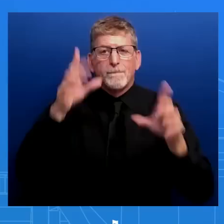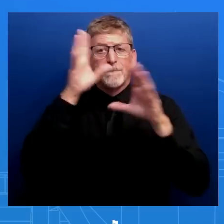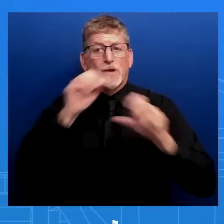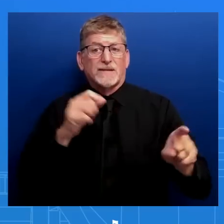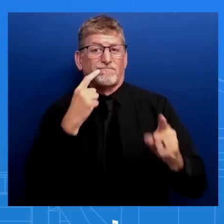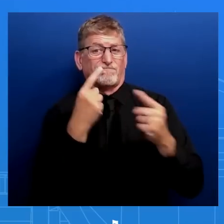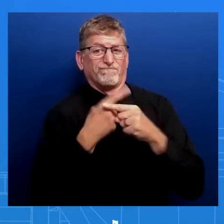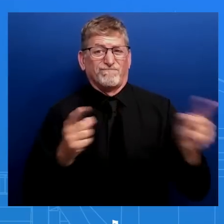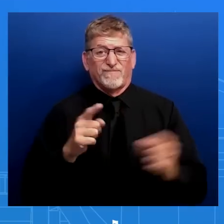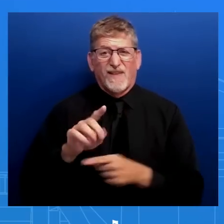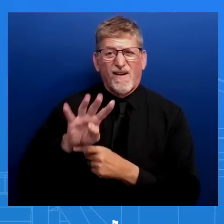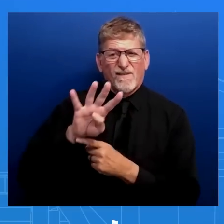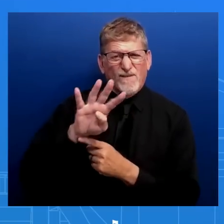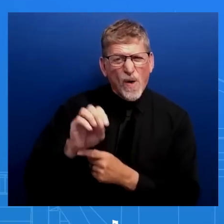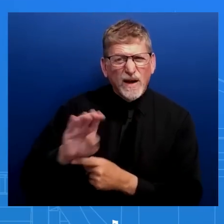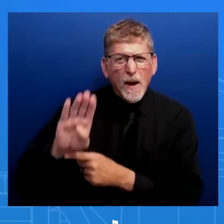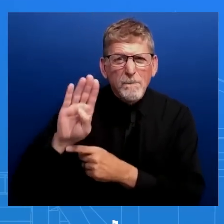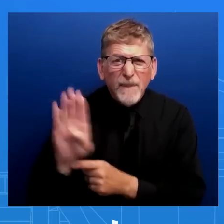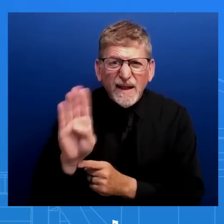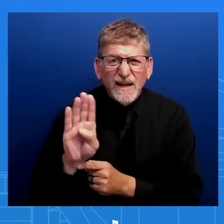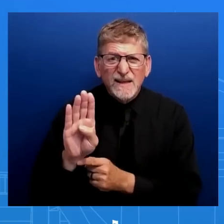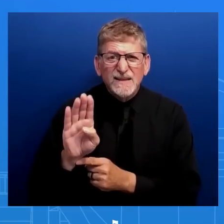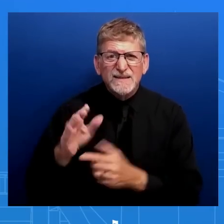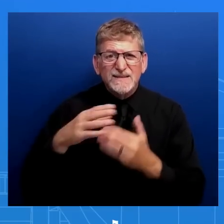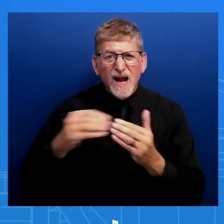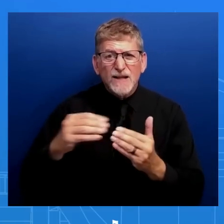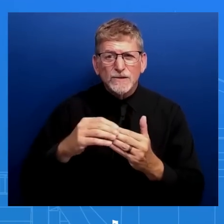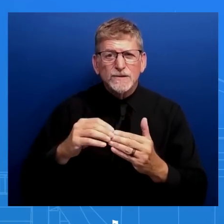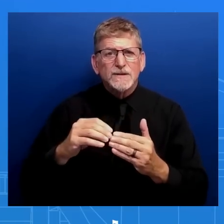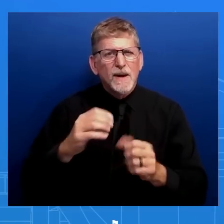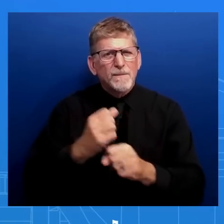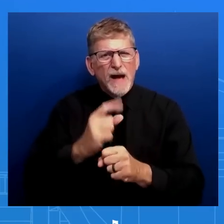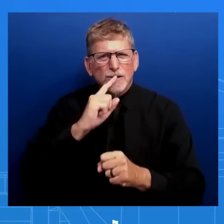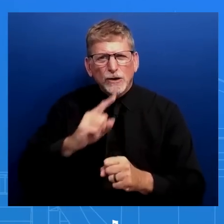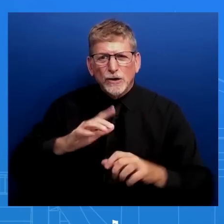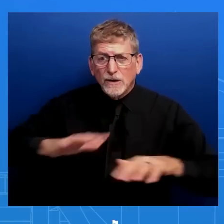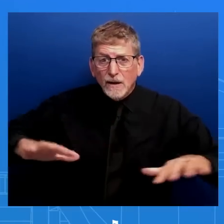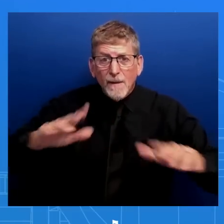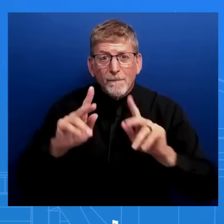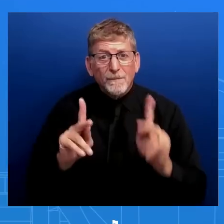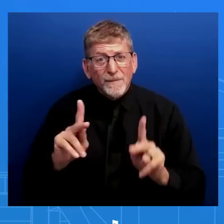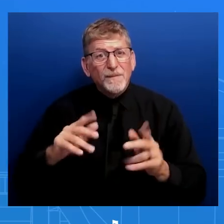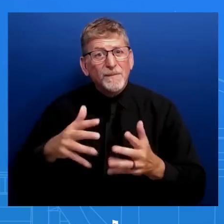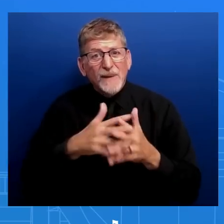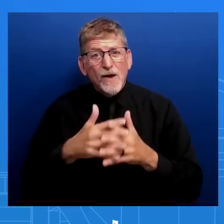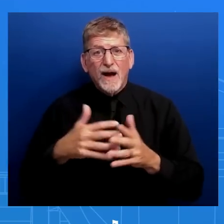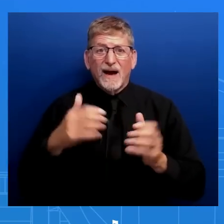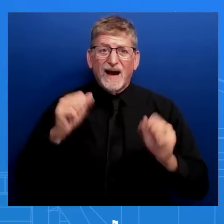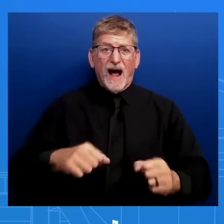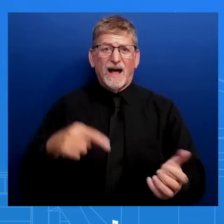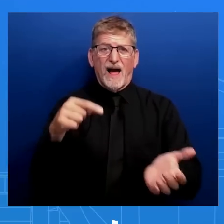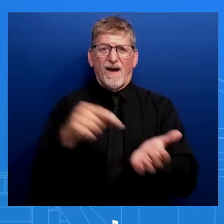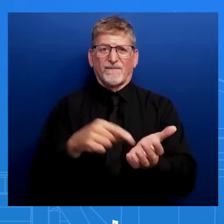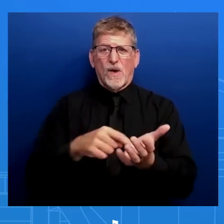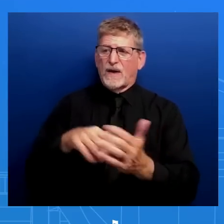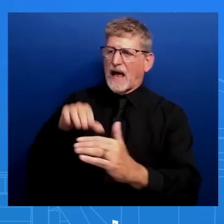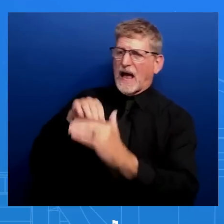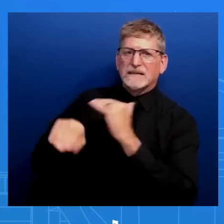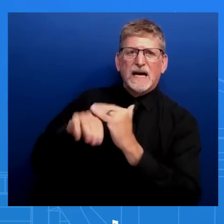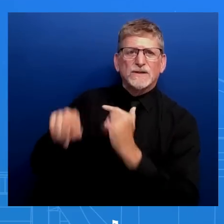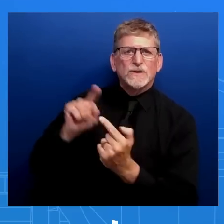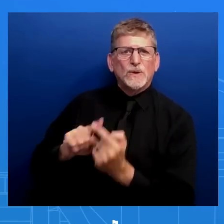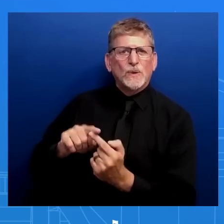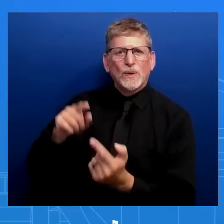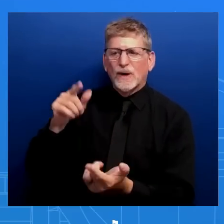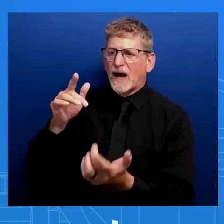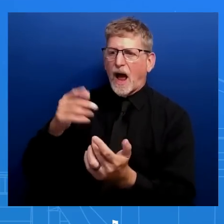$40 billion towards ensuring every American has access to affordable, high-quality, high-speed internet.